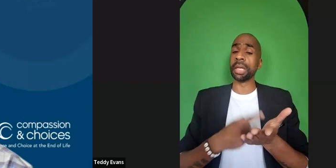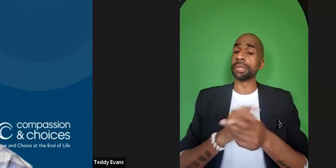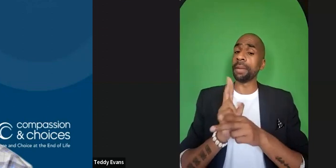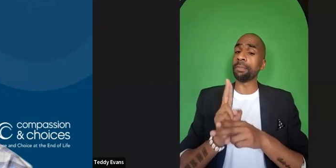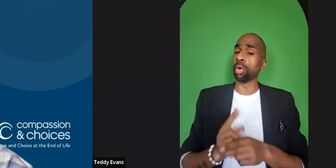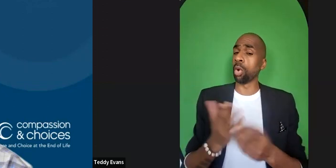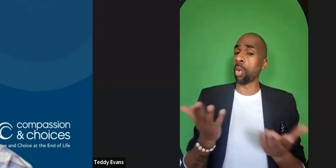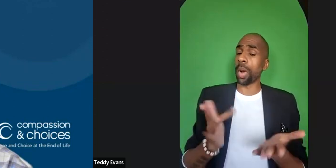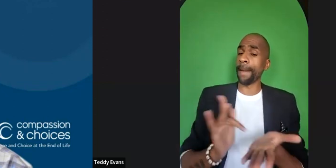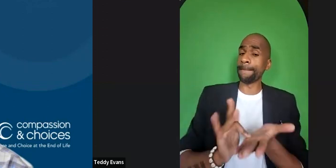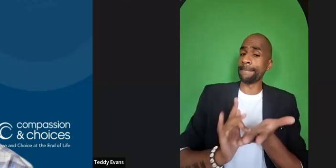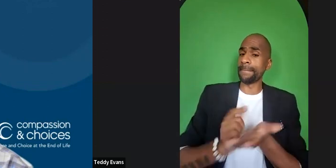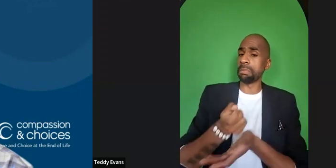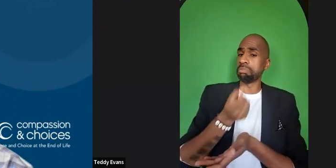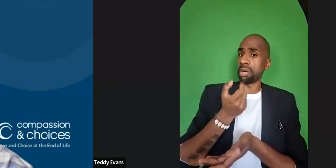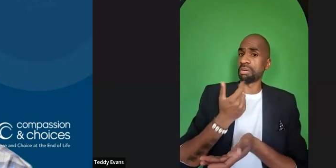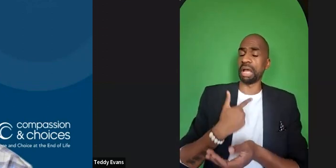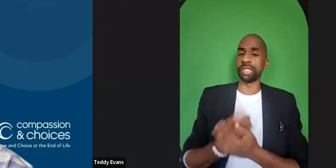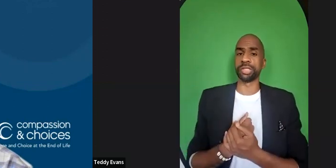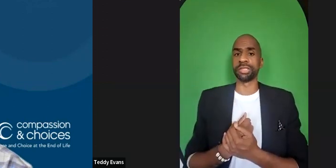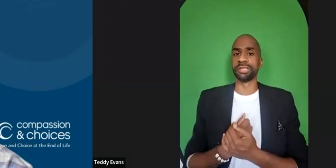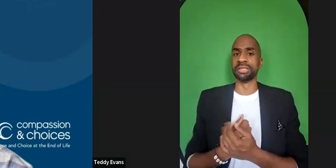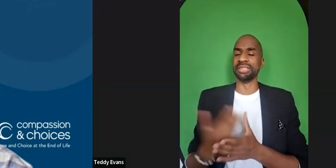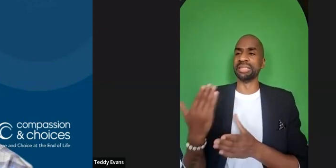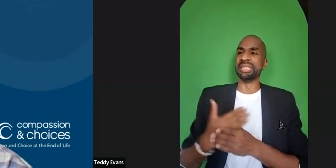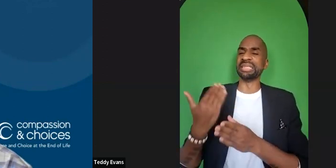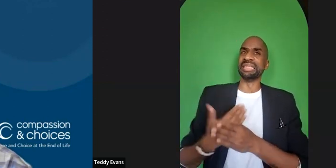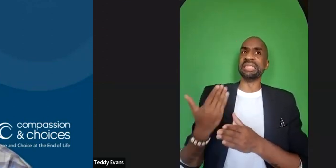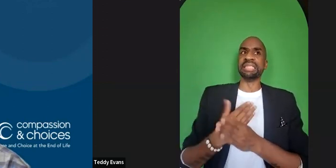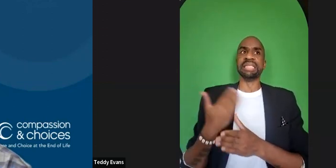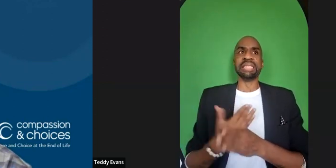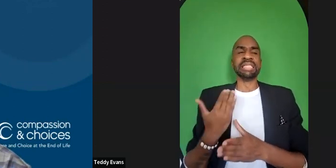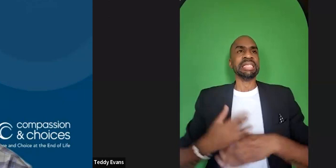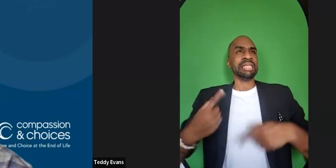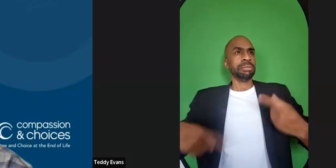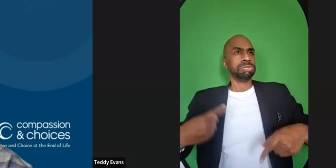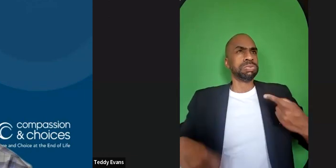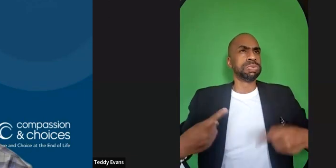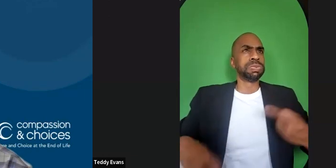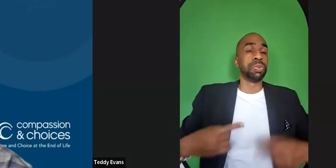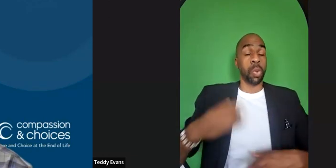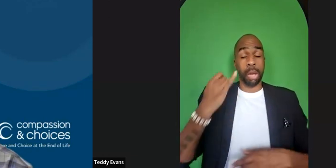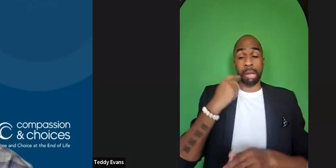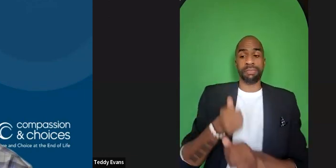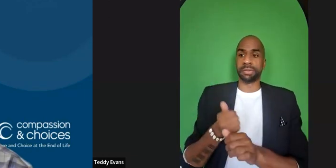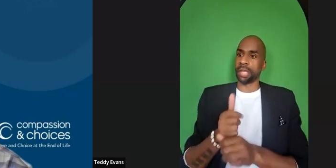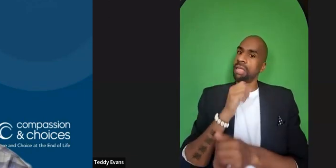for agitation in the patient, particularly when it's leading to unsafe behavior.